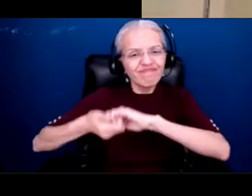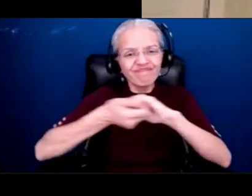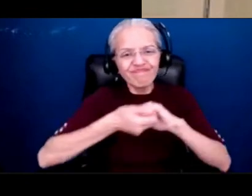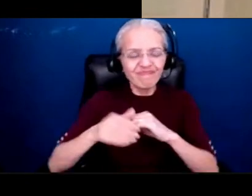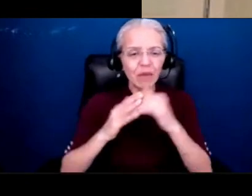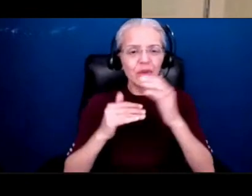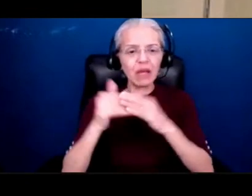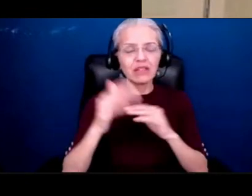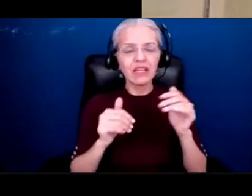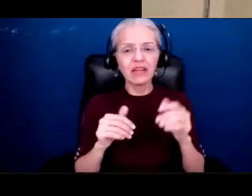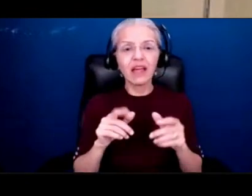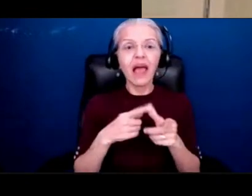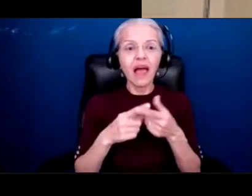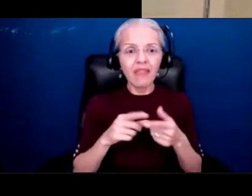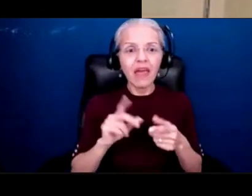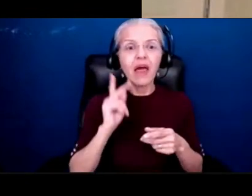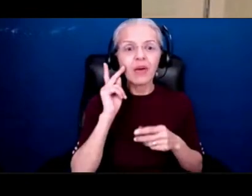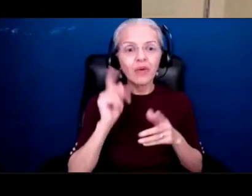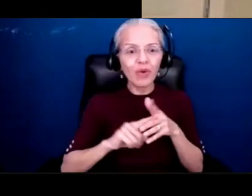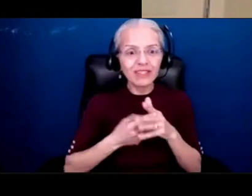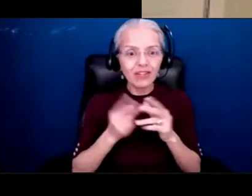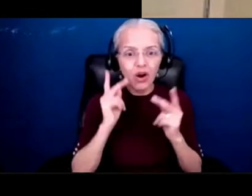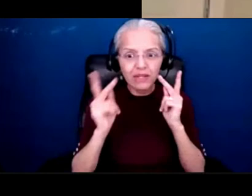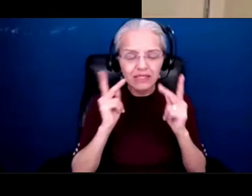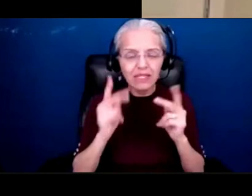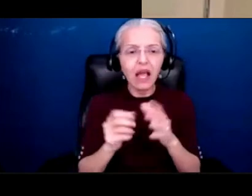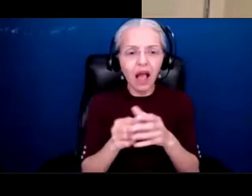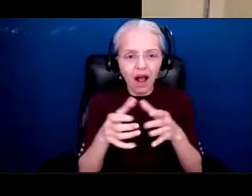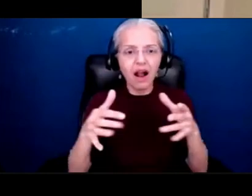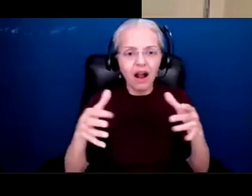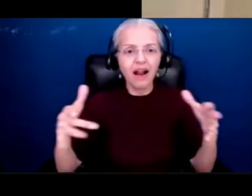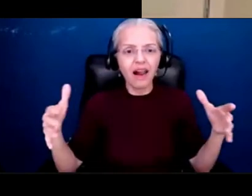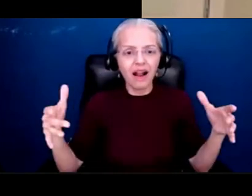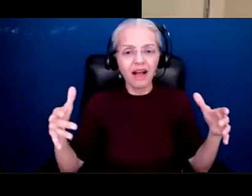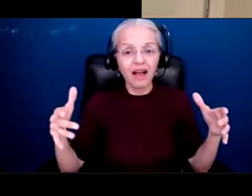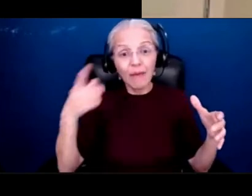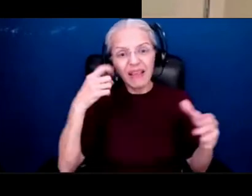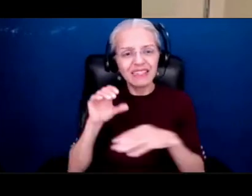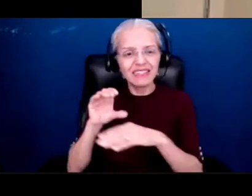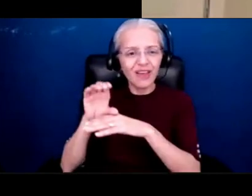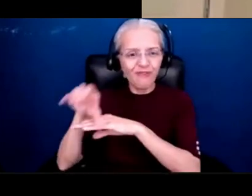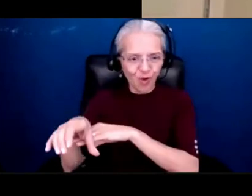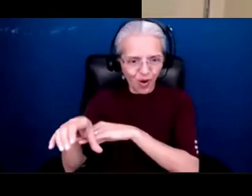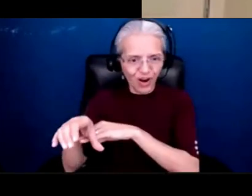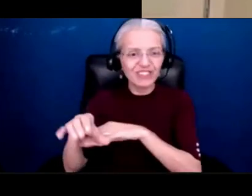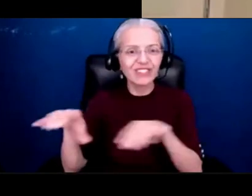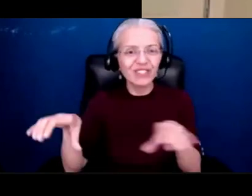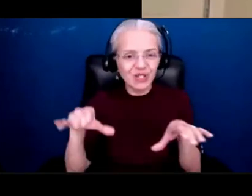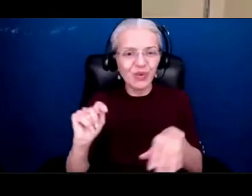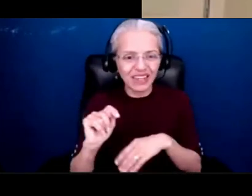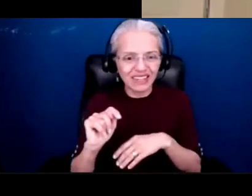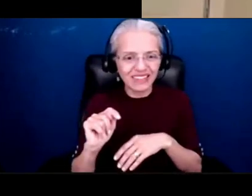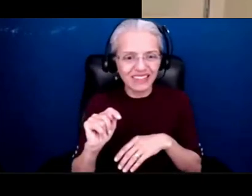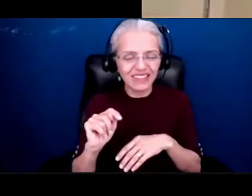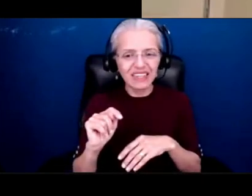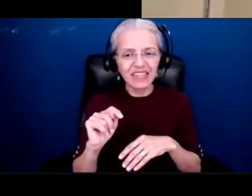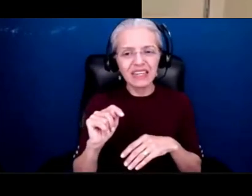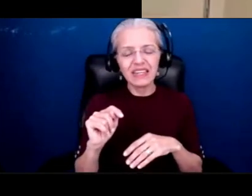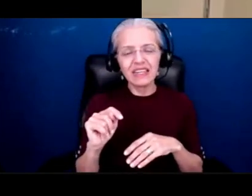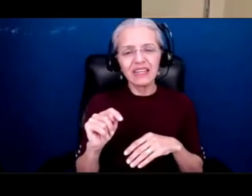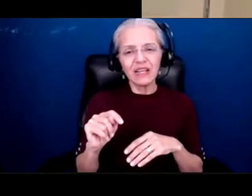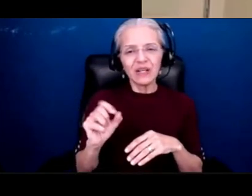not disabled people were inconvenienced and forced to do it, right? So I think, you know,